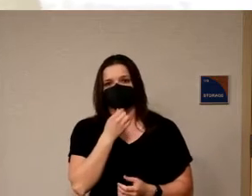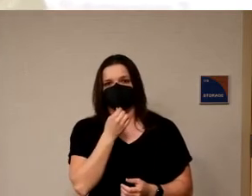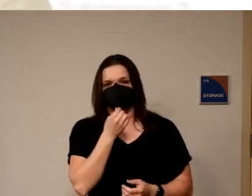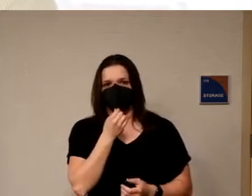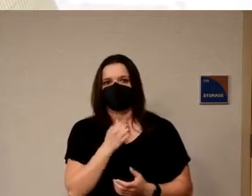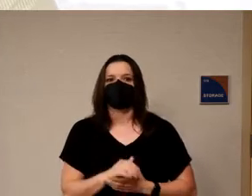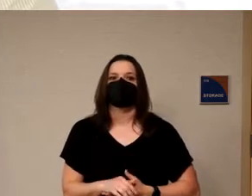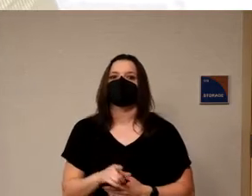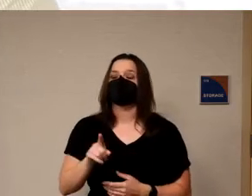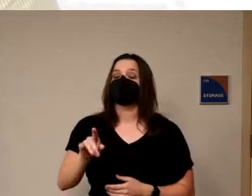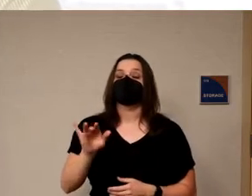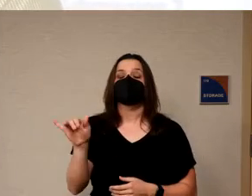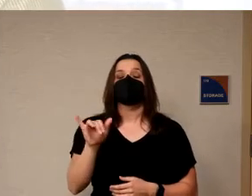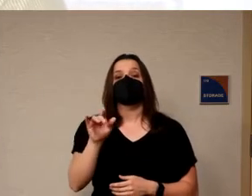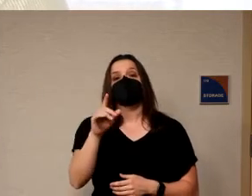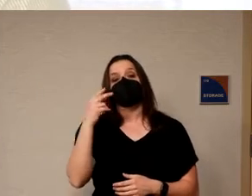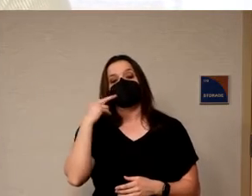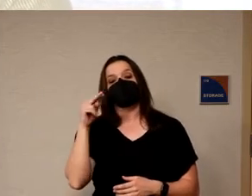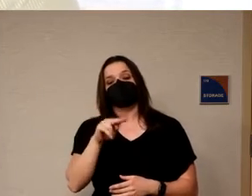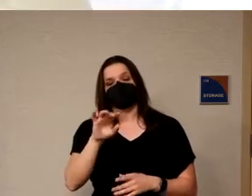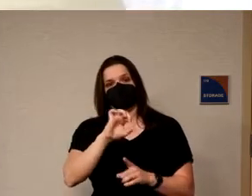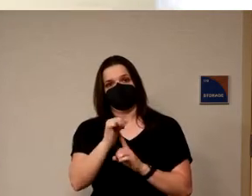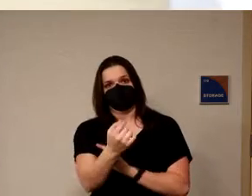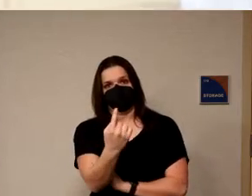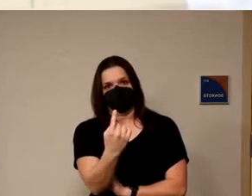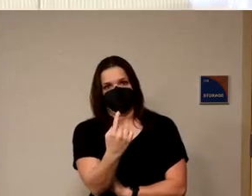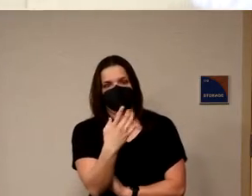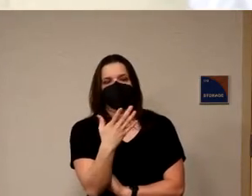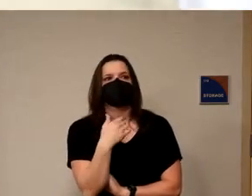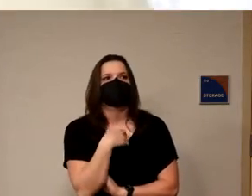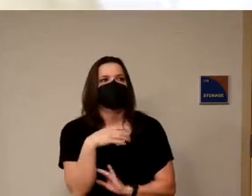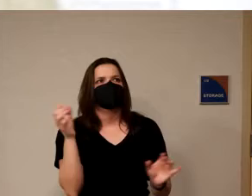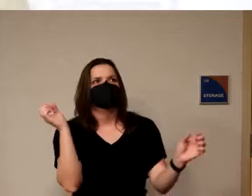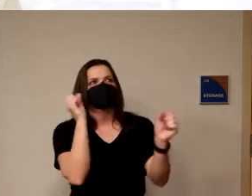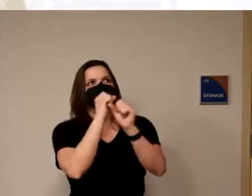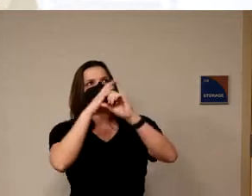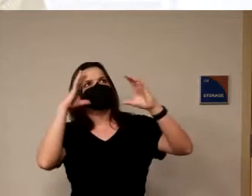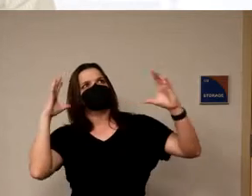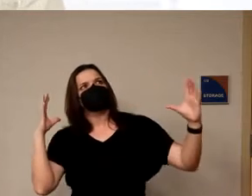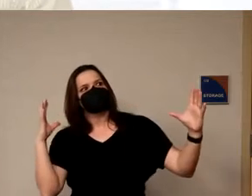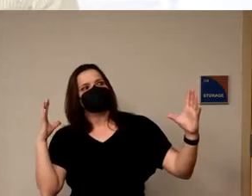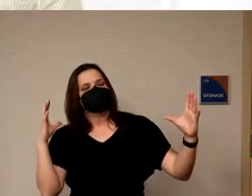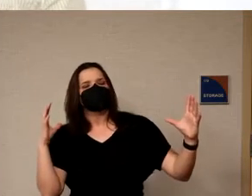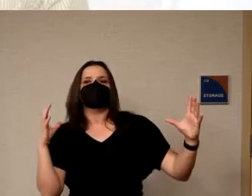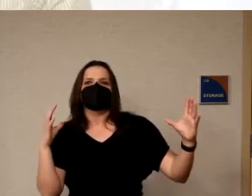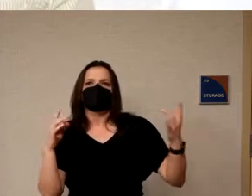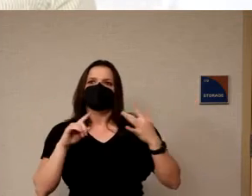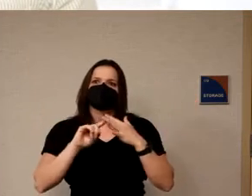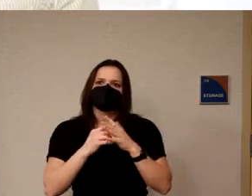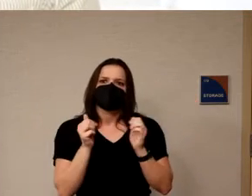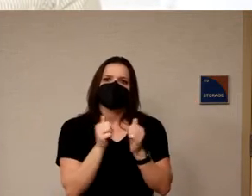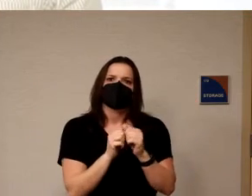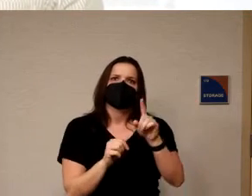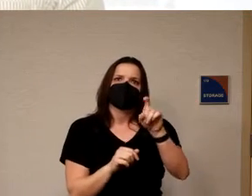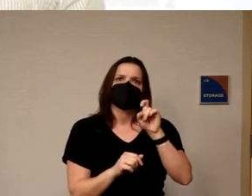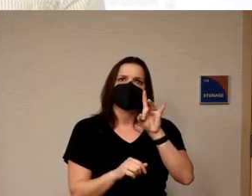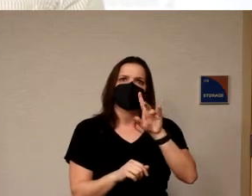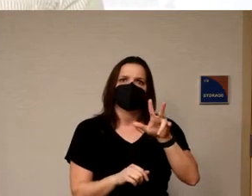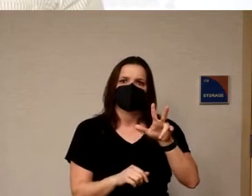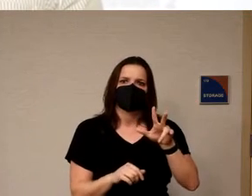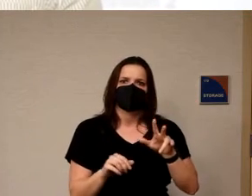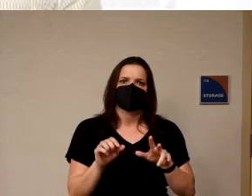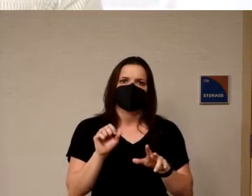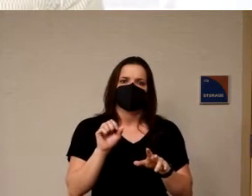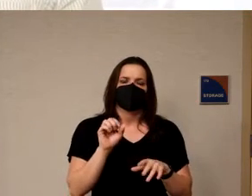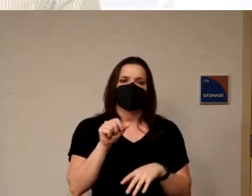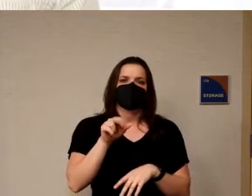Maybe looking at the scenario 1, I'm just visualizing that you start with a 183 square mile